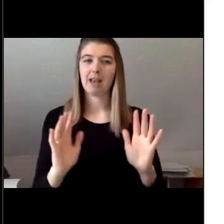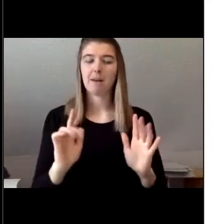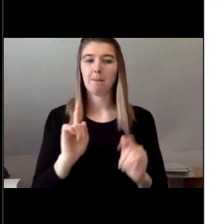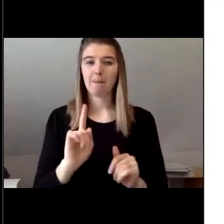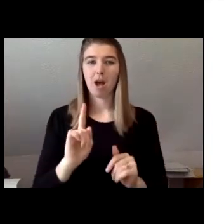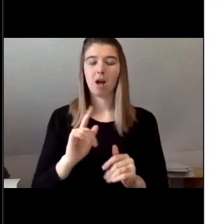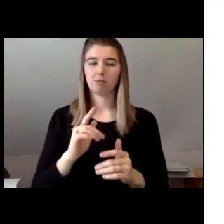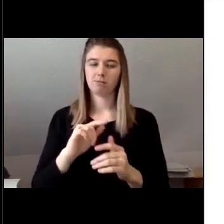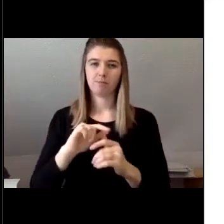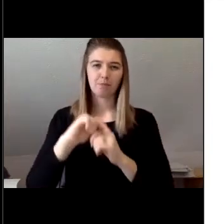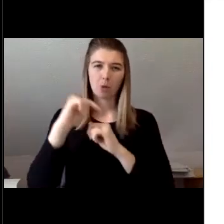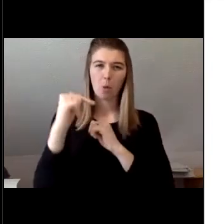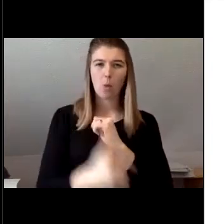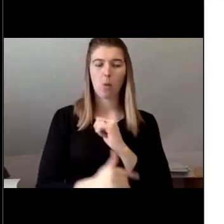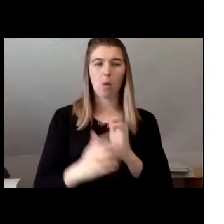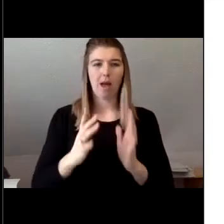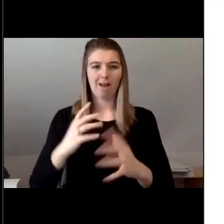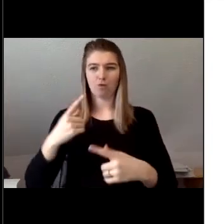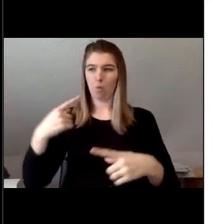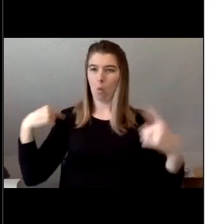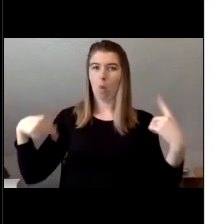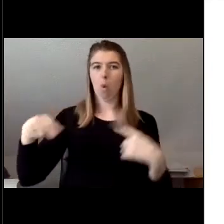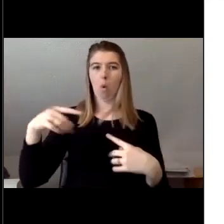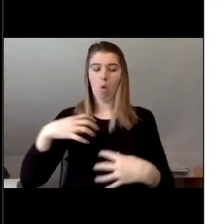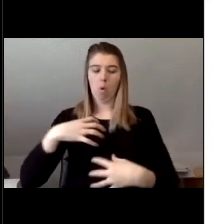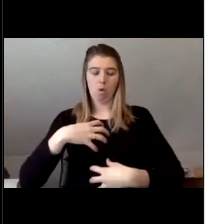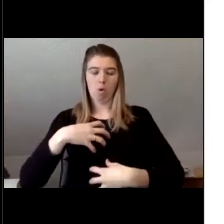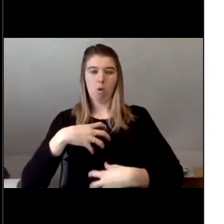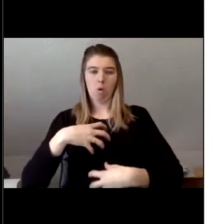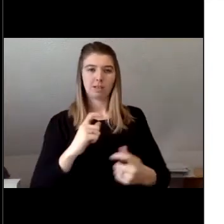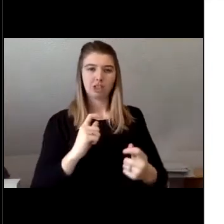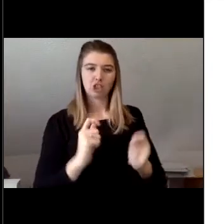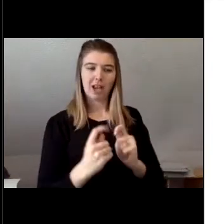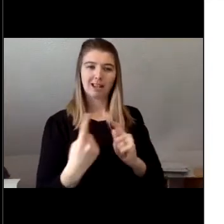these conversations and to exploring how to be part of positive change.